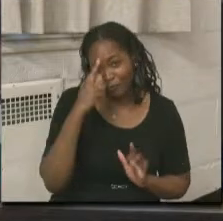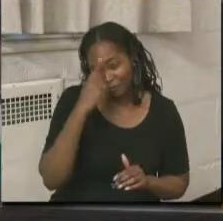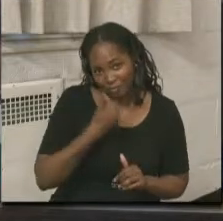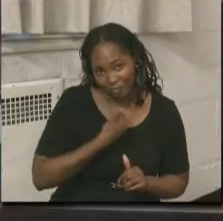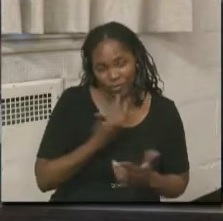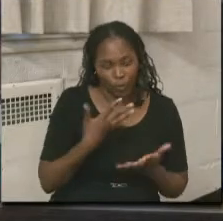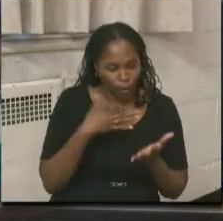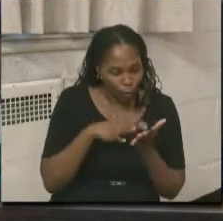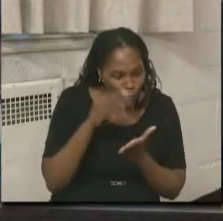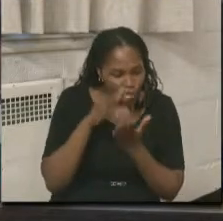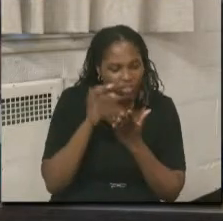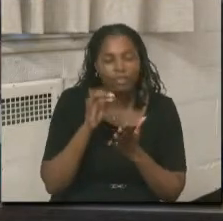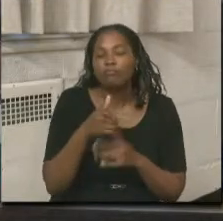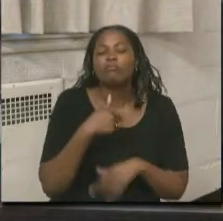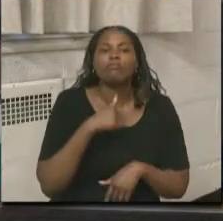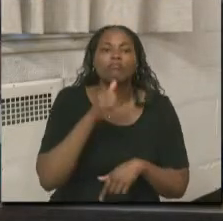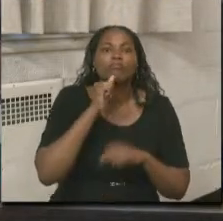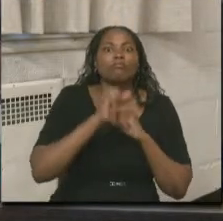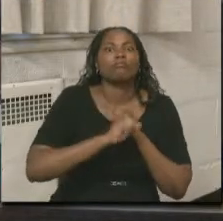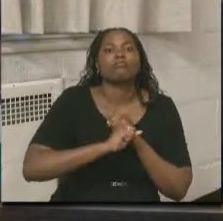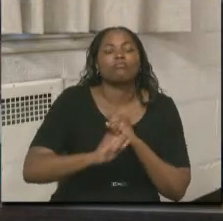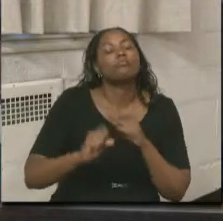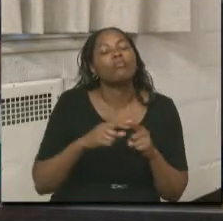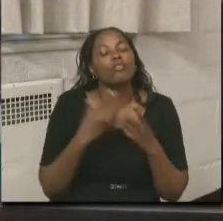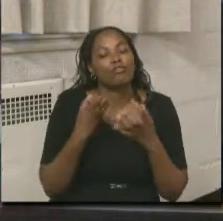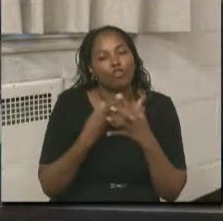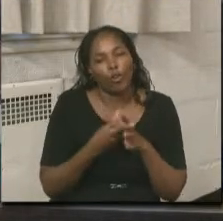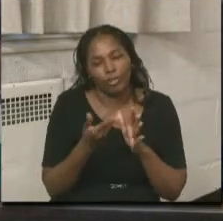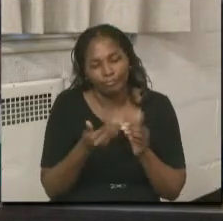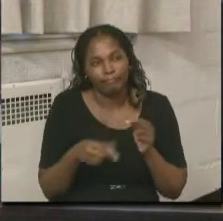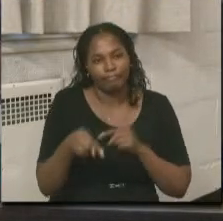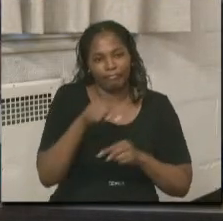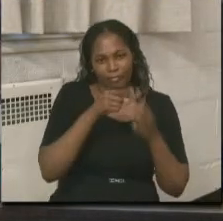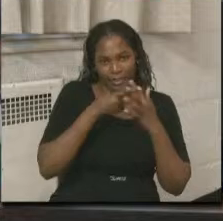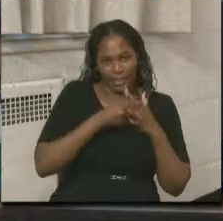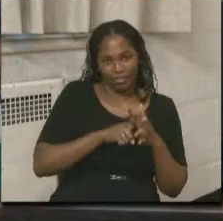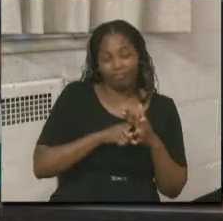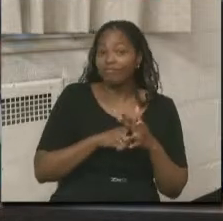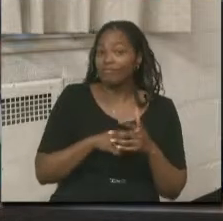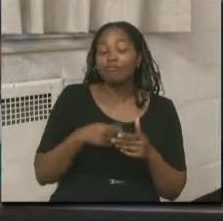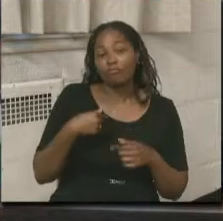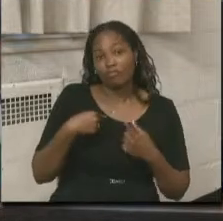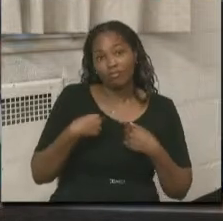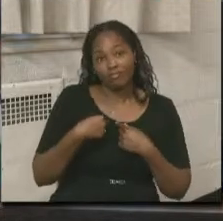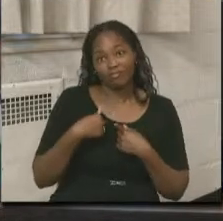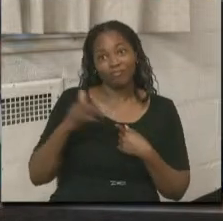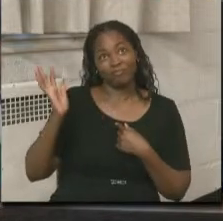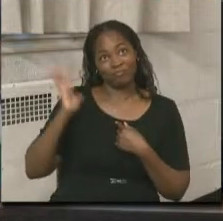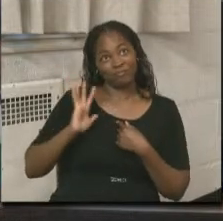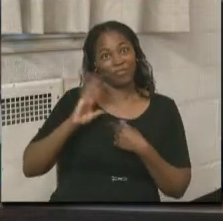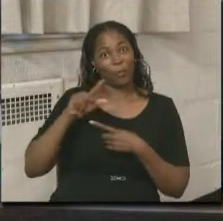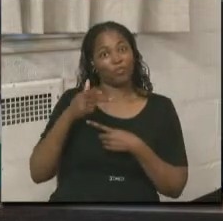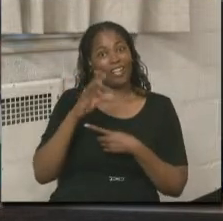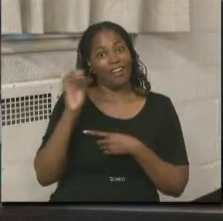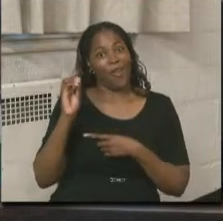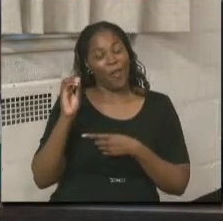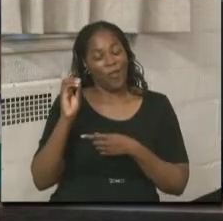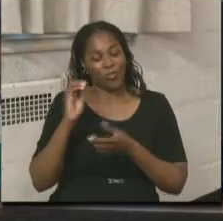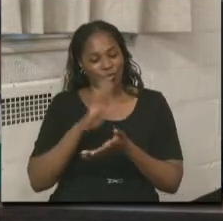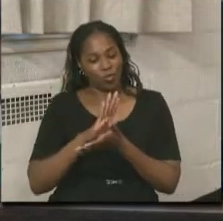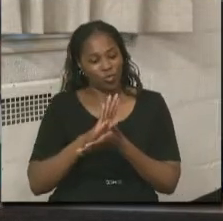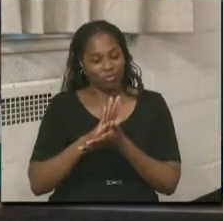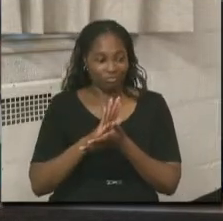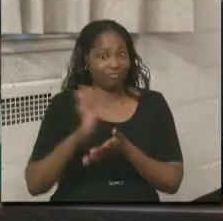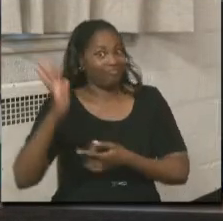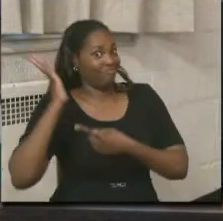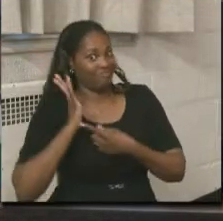I would like to start from the beginning. I've been in the Prince George's County Public School System. I'm an alumni now, it's crazy. I